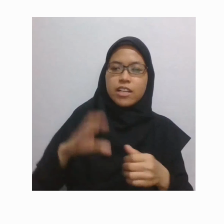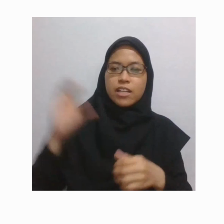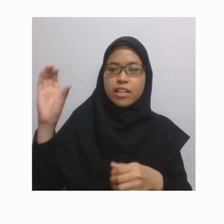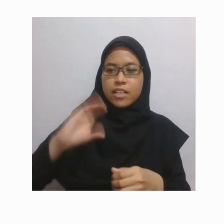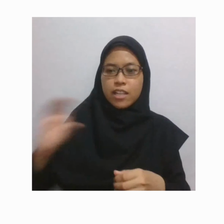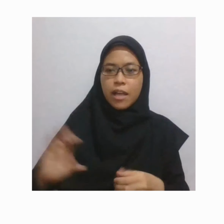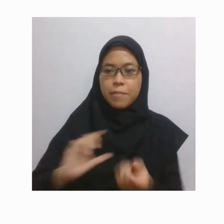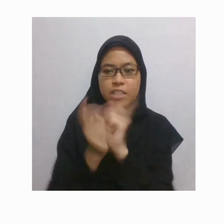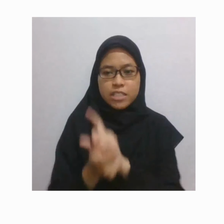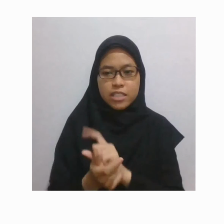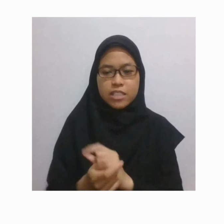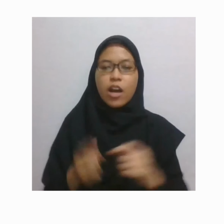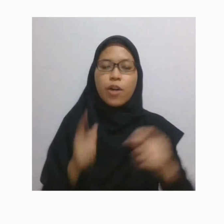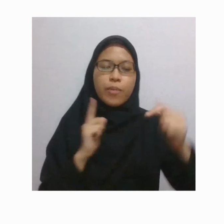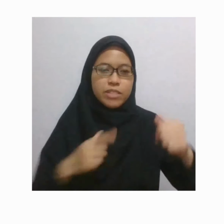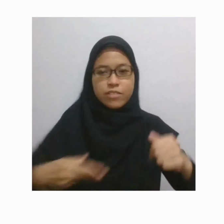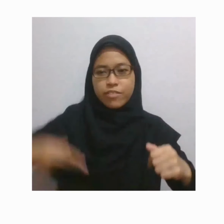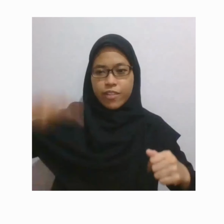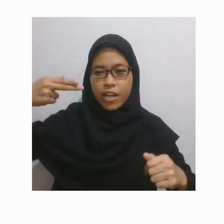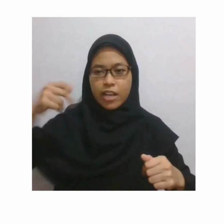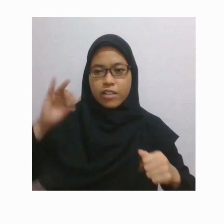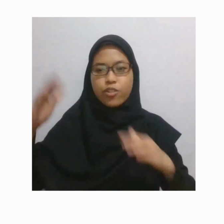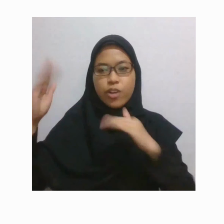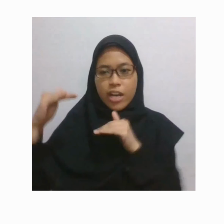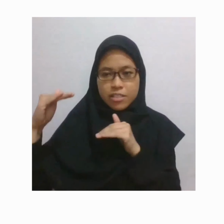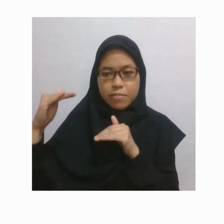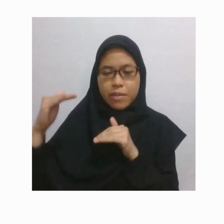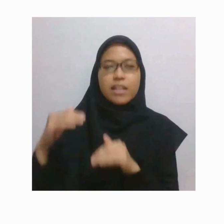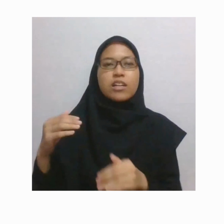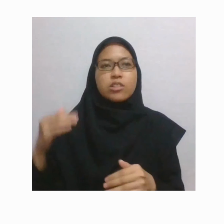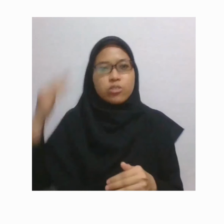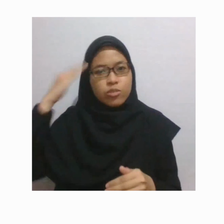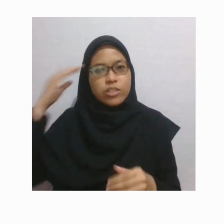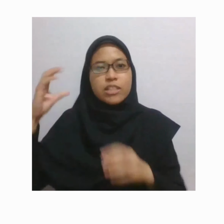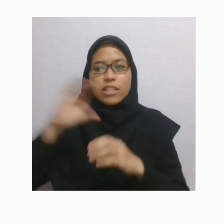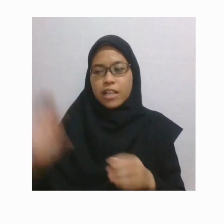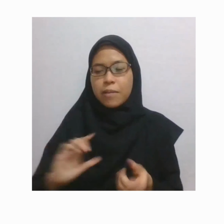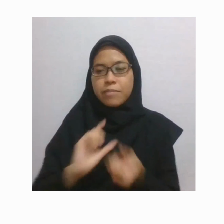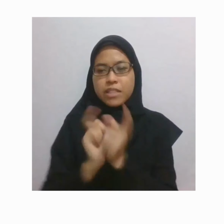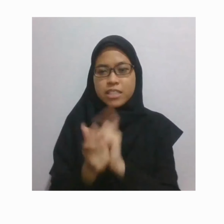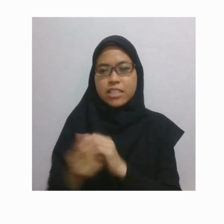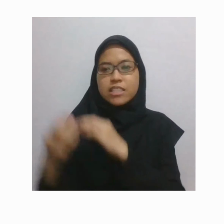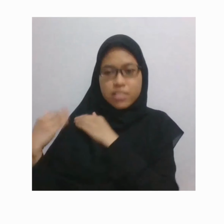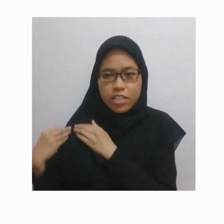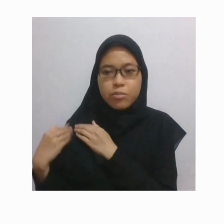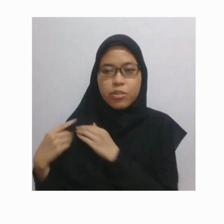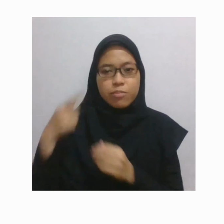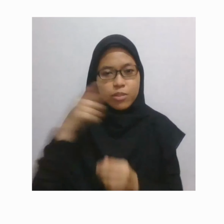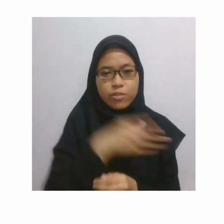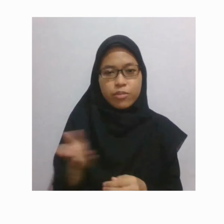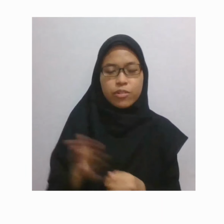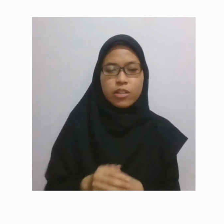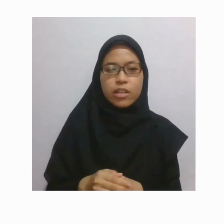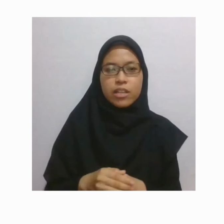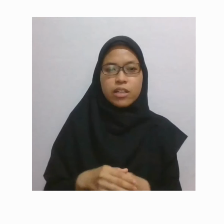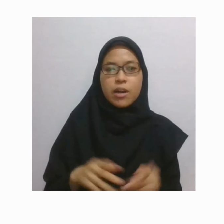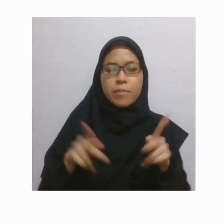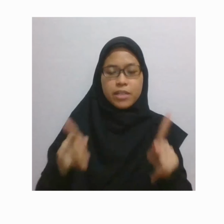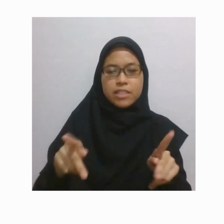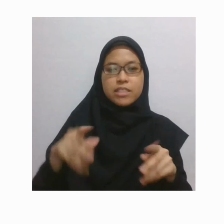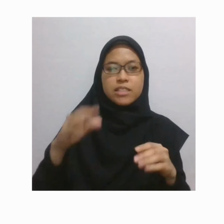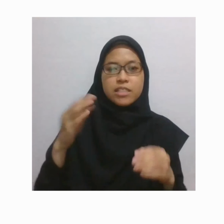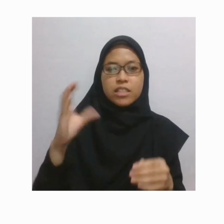be if you had the expectations of the planet riding on your shoulders. In its presidency of COP26, the UK is